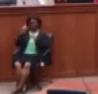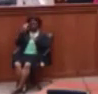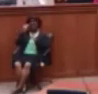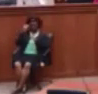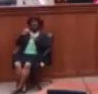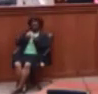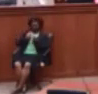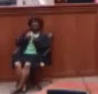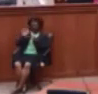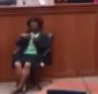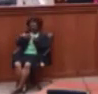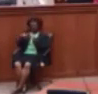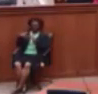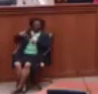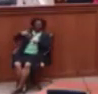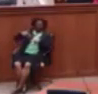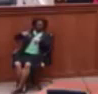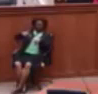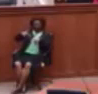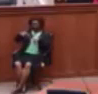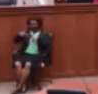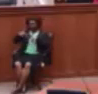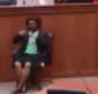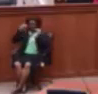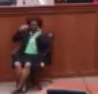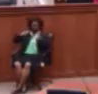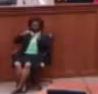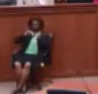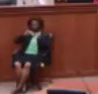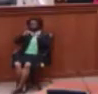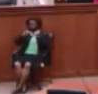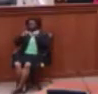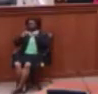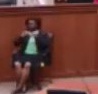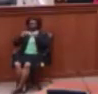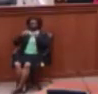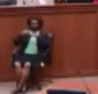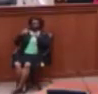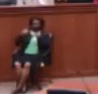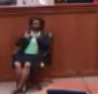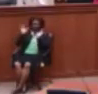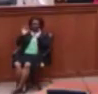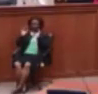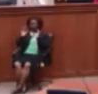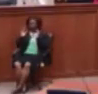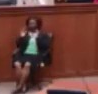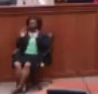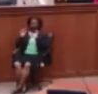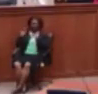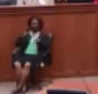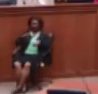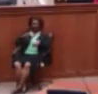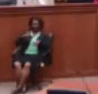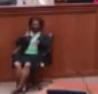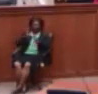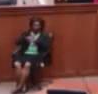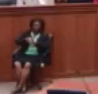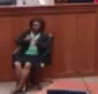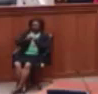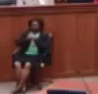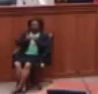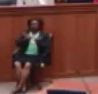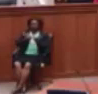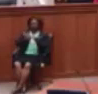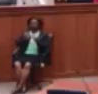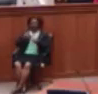welding instructor. So we want to have a more user-friendly Jumpstart website. The last